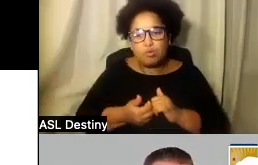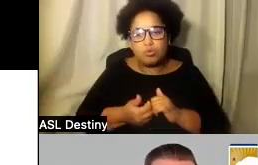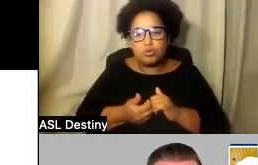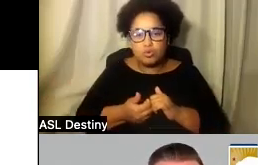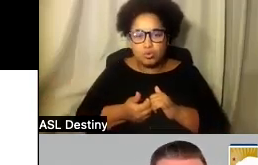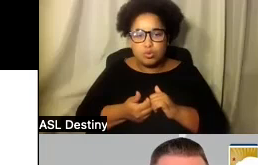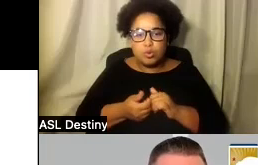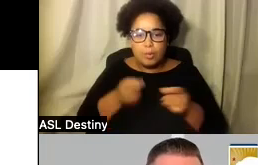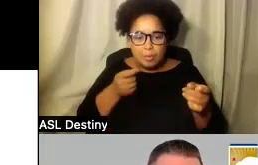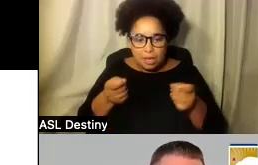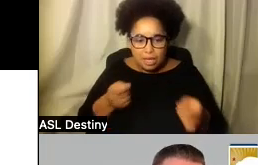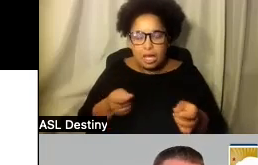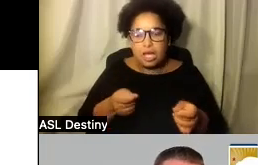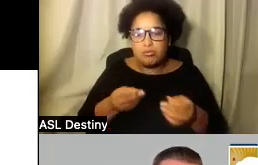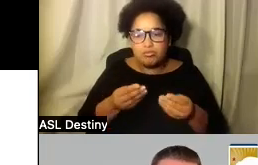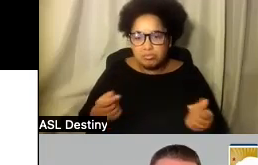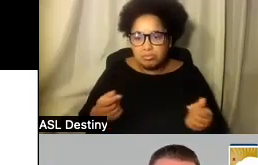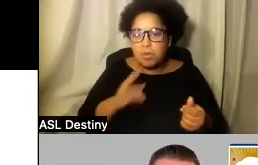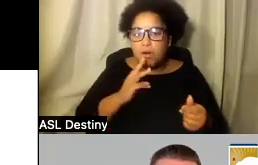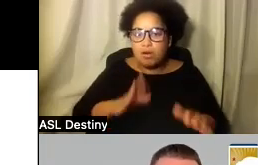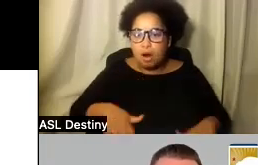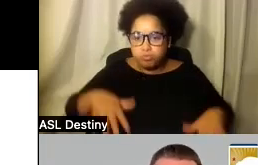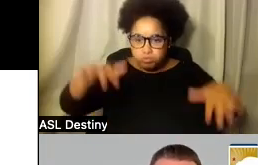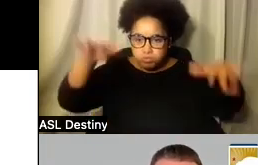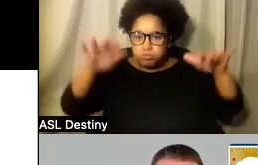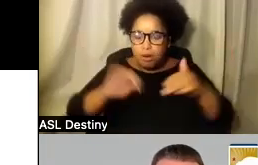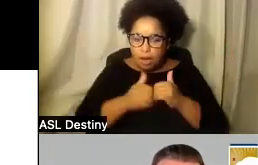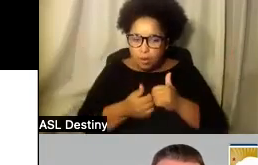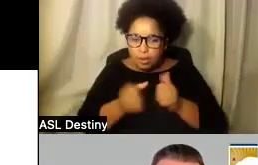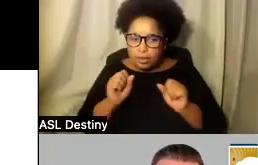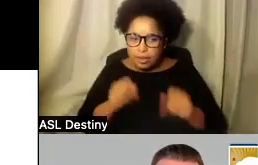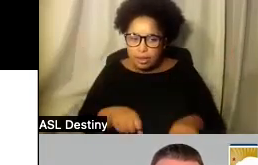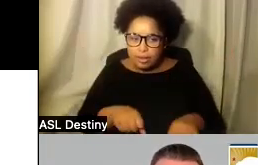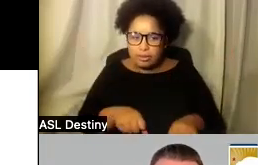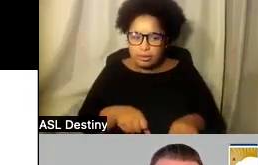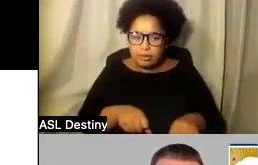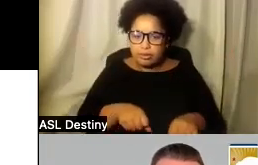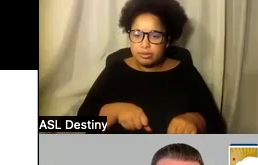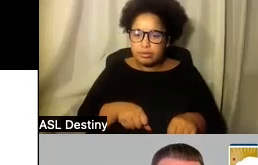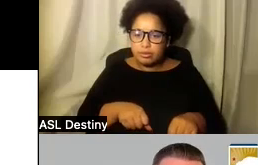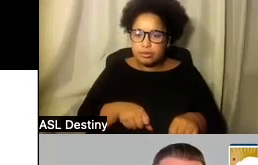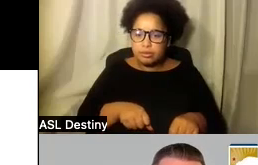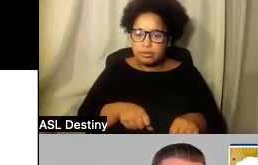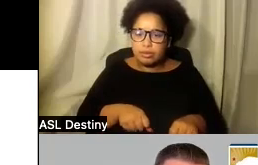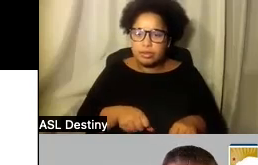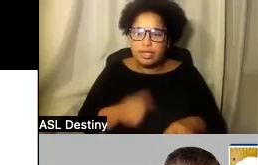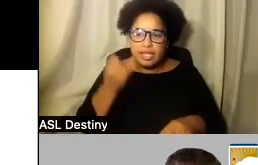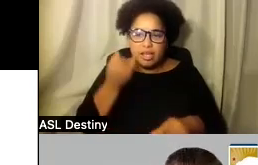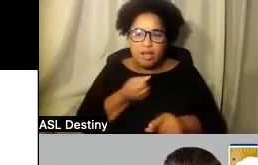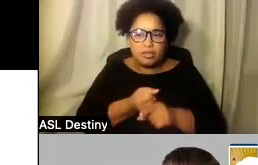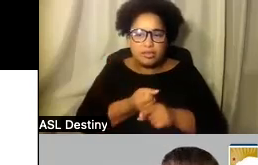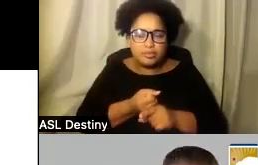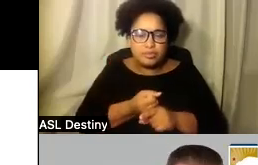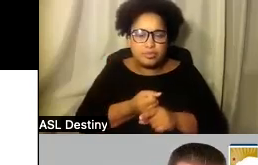rise along our coasts. How we can mitigate potential for drought. That's